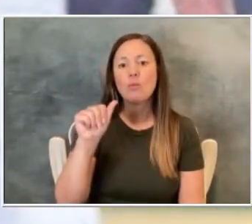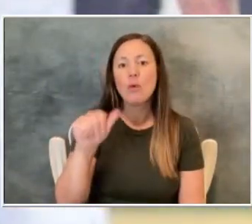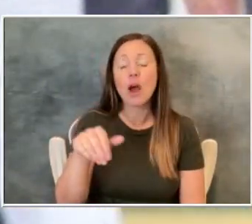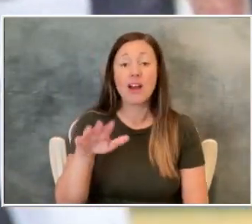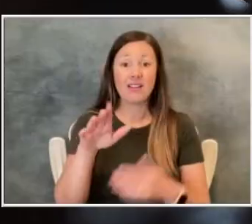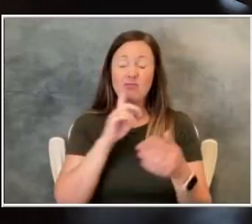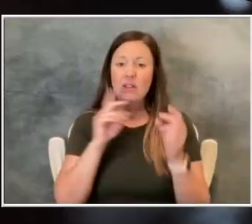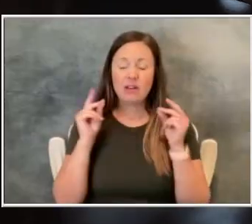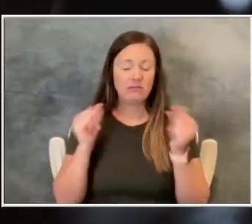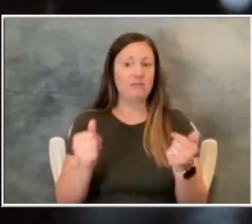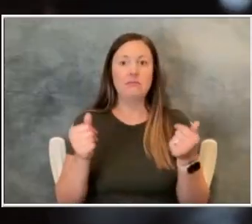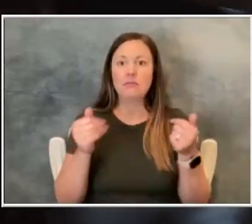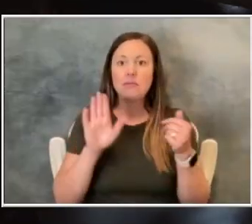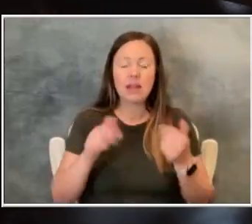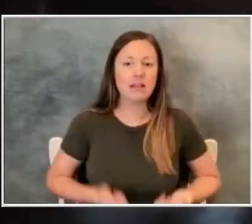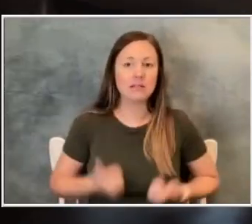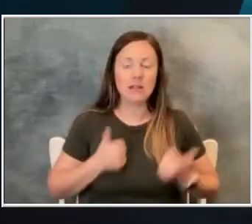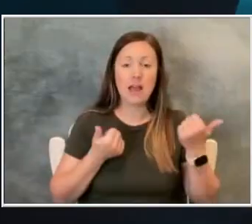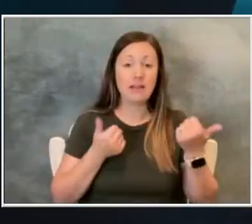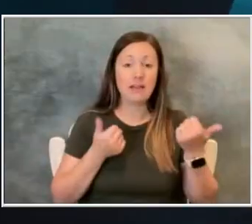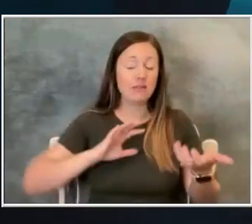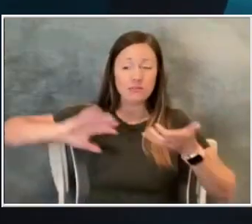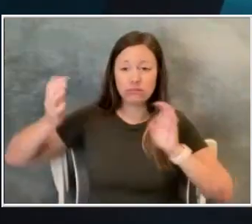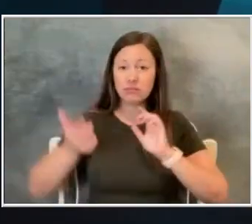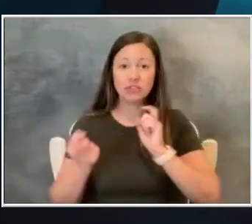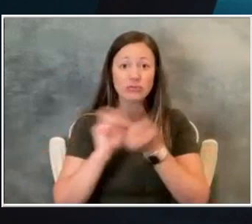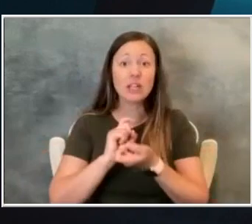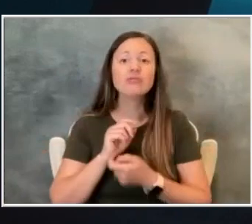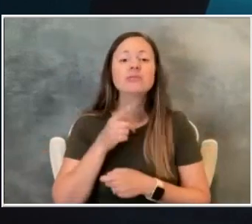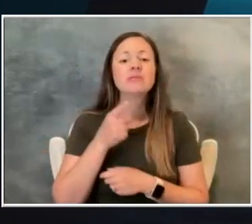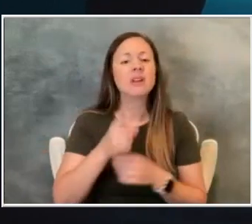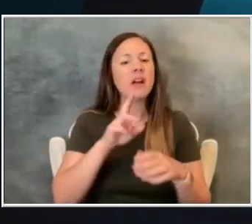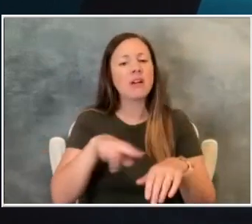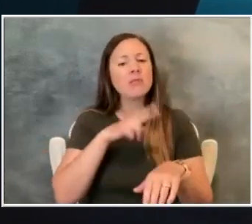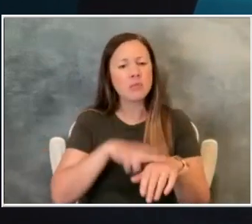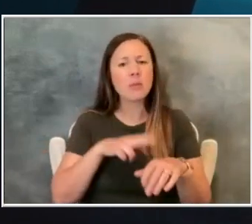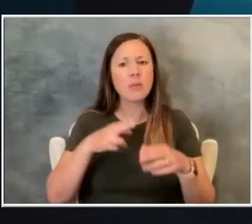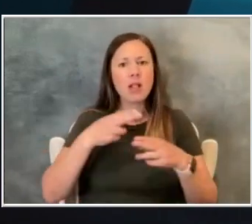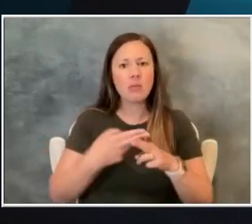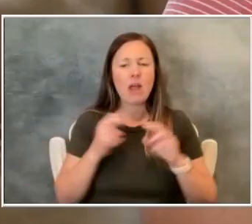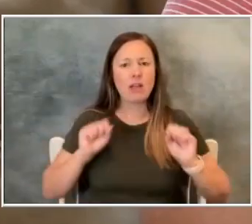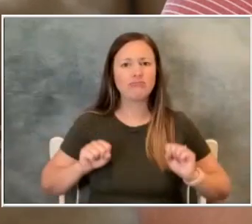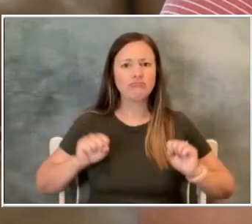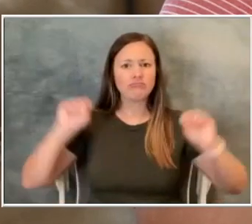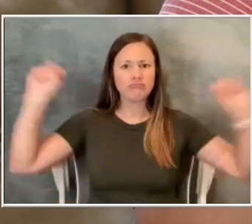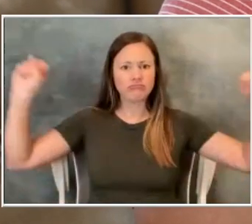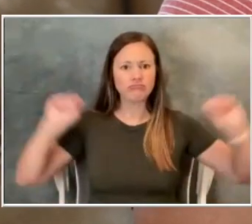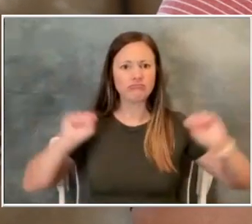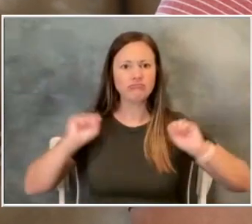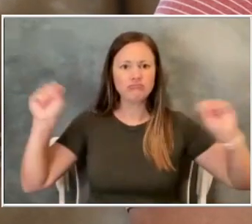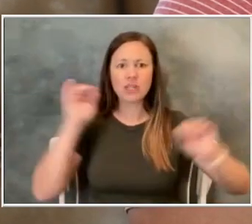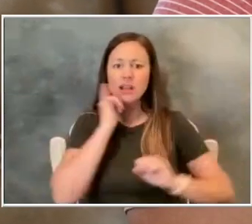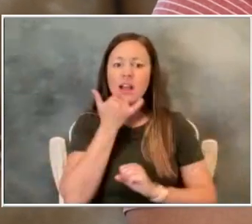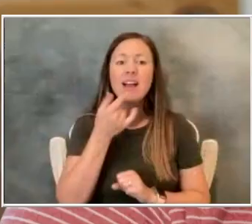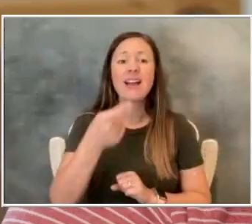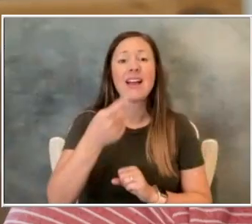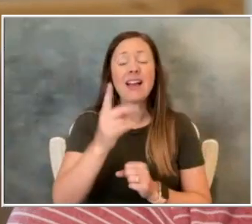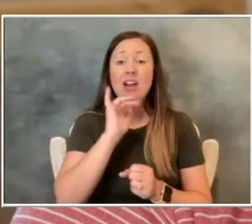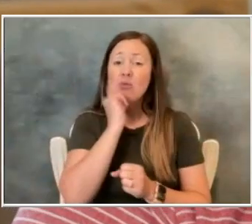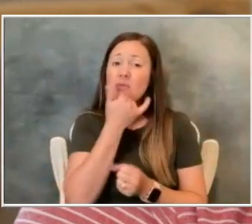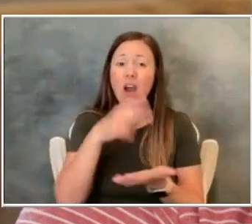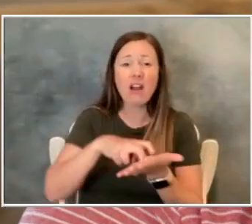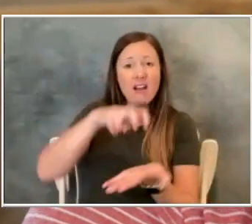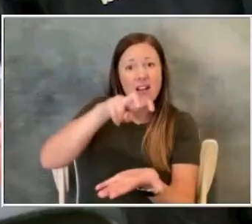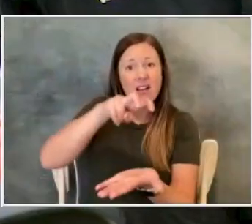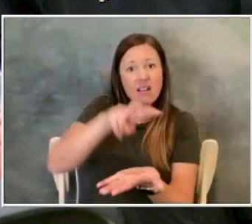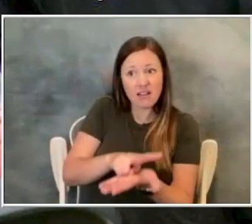changed course. Was doing a routine weightlifting exercise and just had an accident. Fell on my butt with a bunch of weight on my shoulders, and that pinched